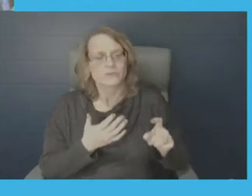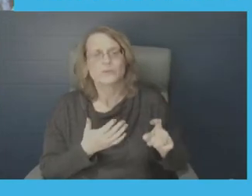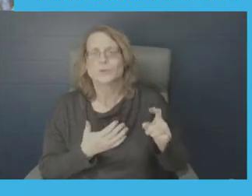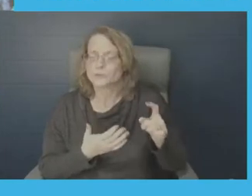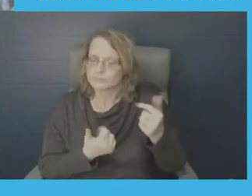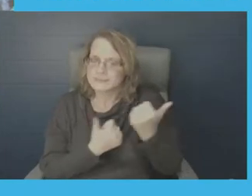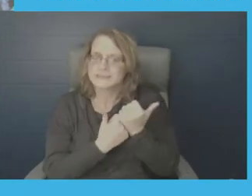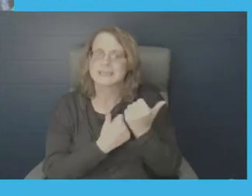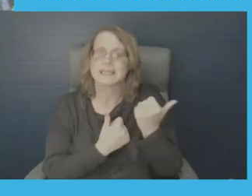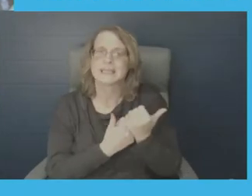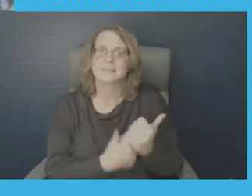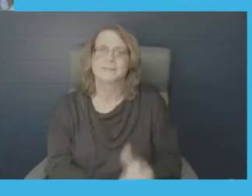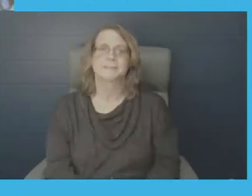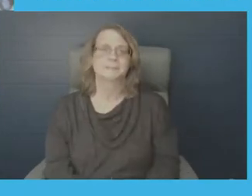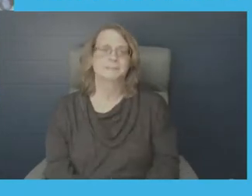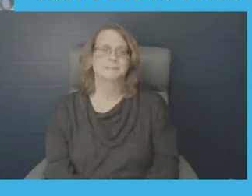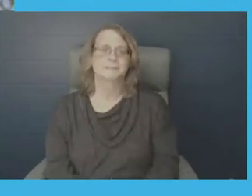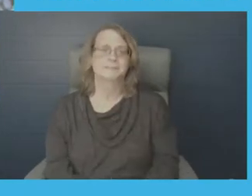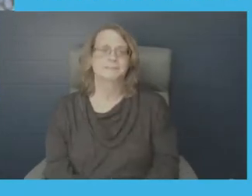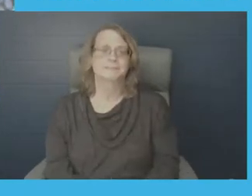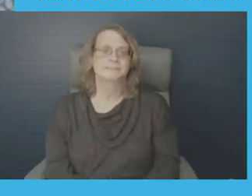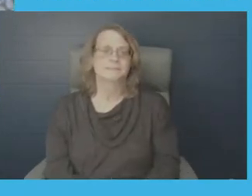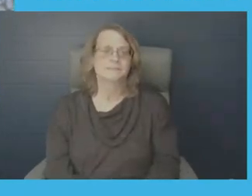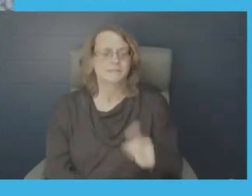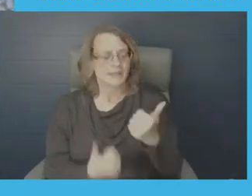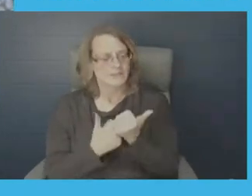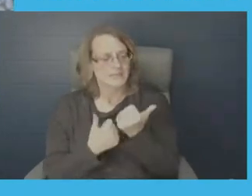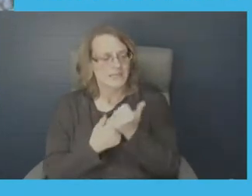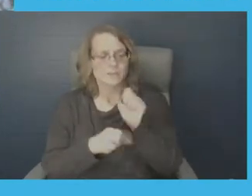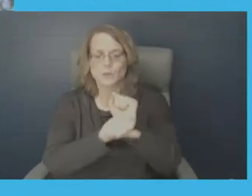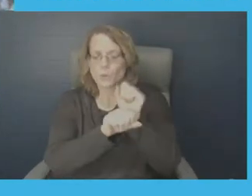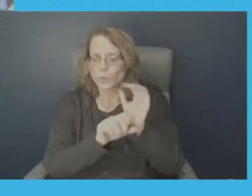and the right to choose. We've got to stand up.